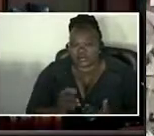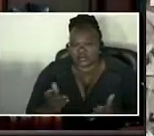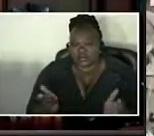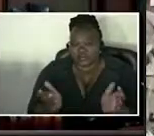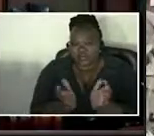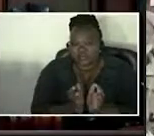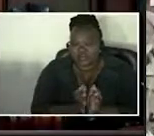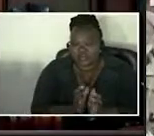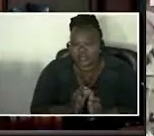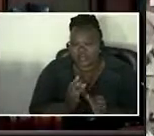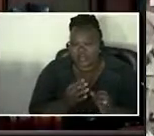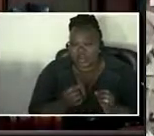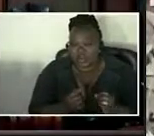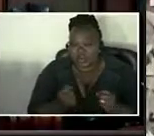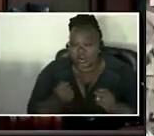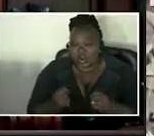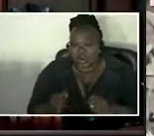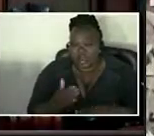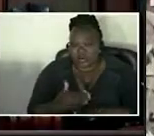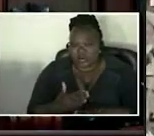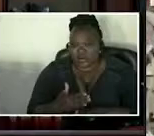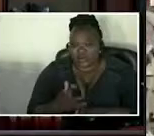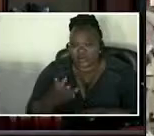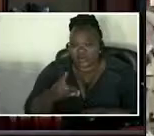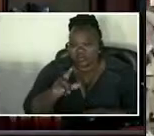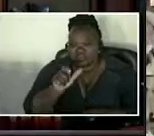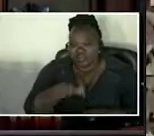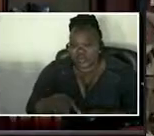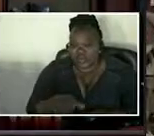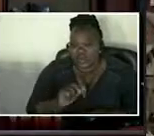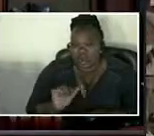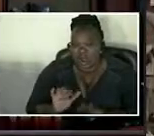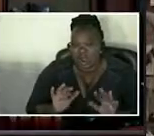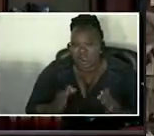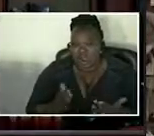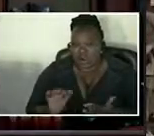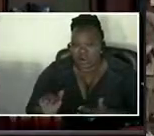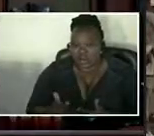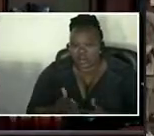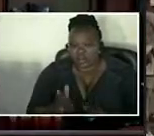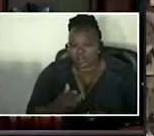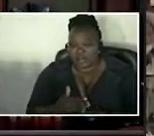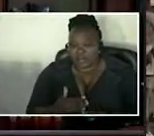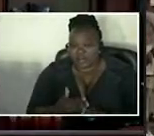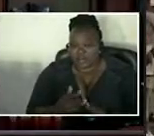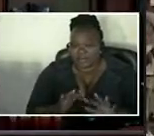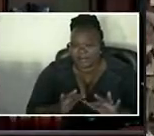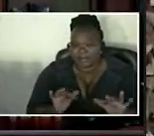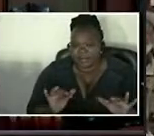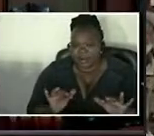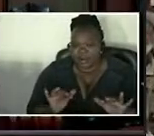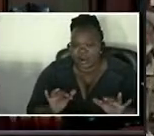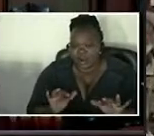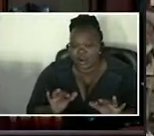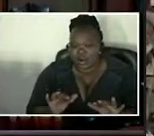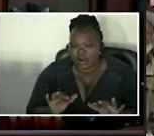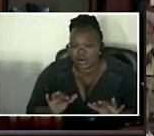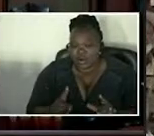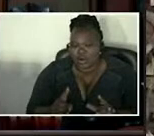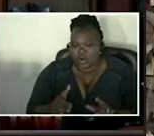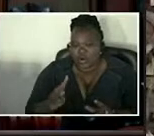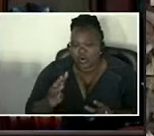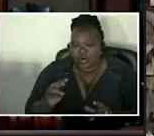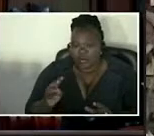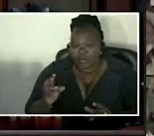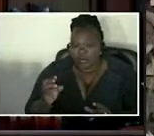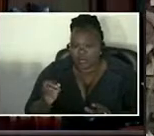hard-working honorable chairperson how these peoples only weld that should be the battle pla motto their three